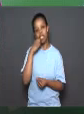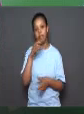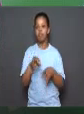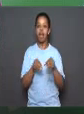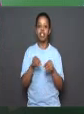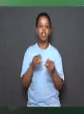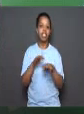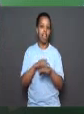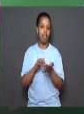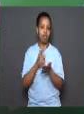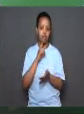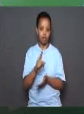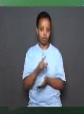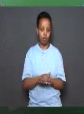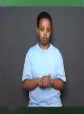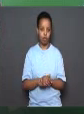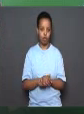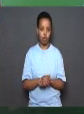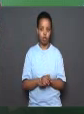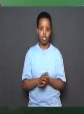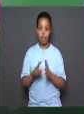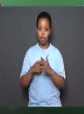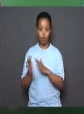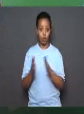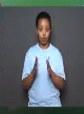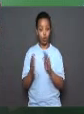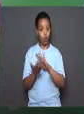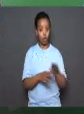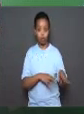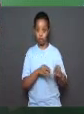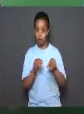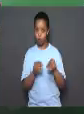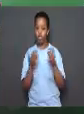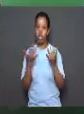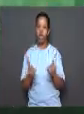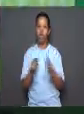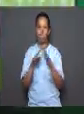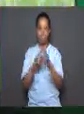activity. If you are ready, students, let us begin.